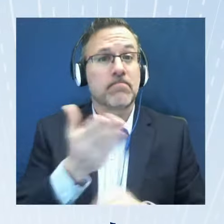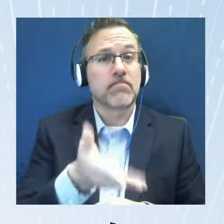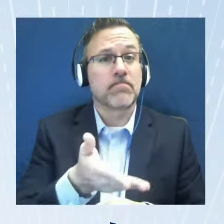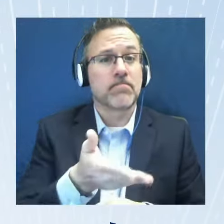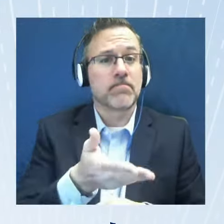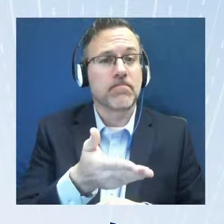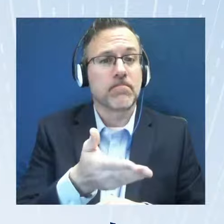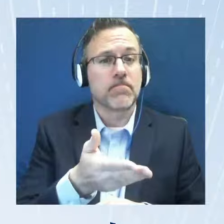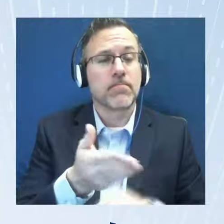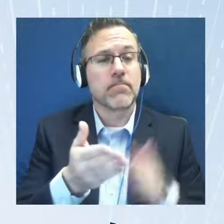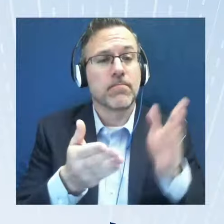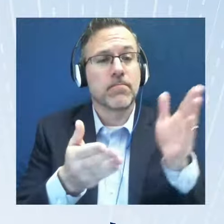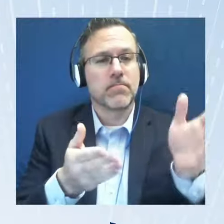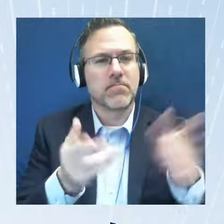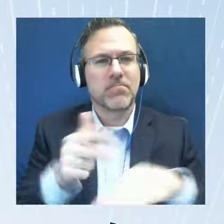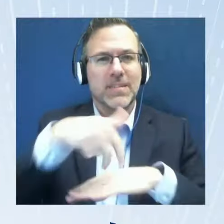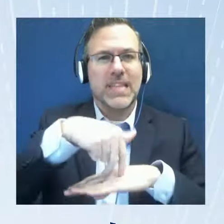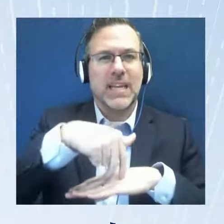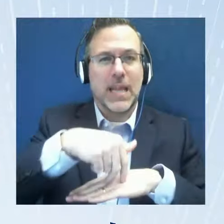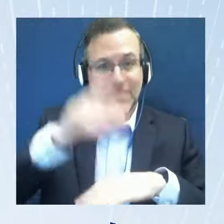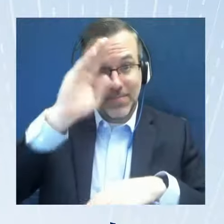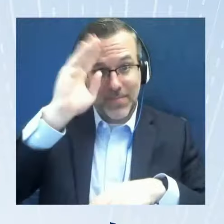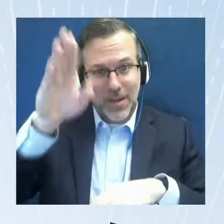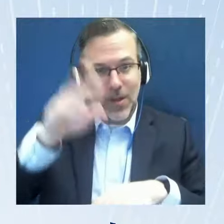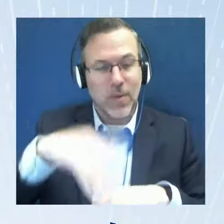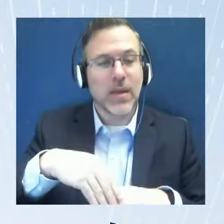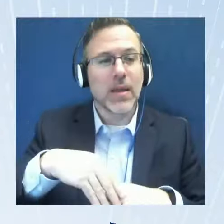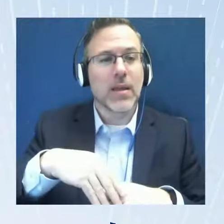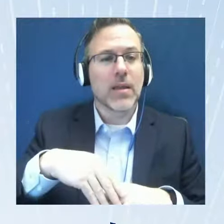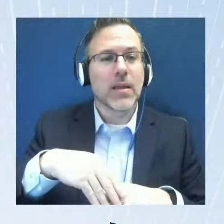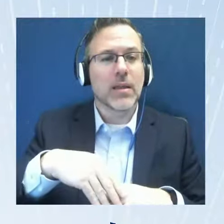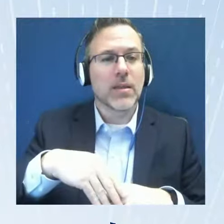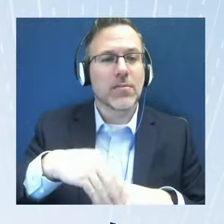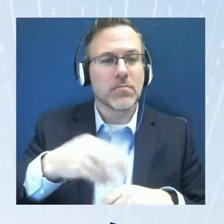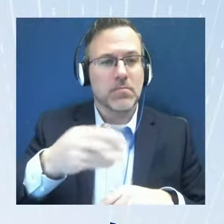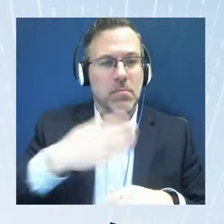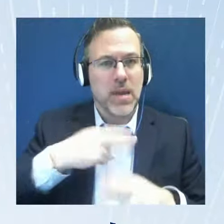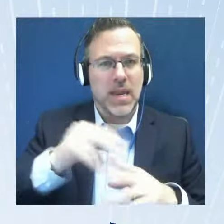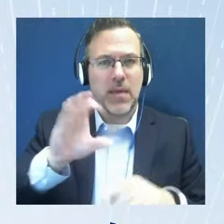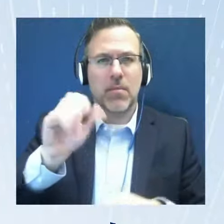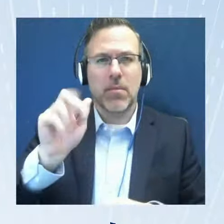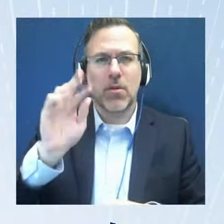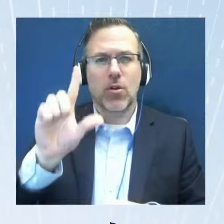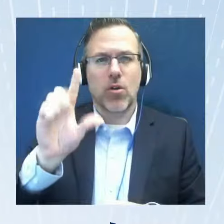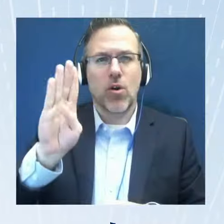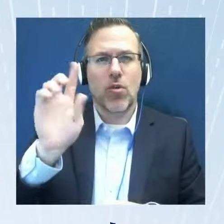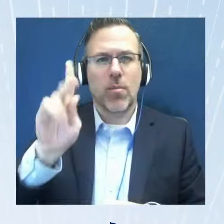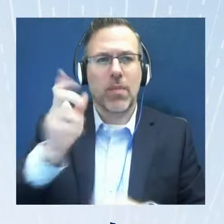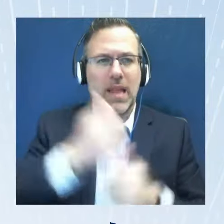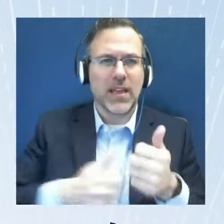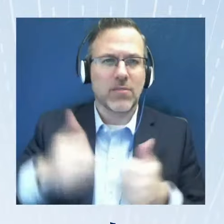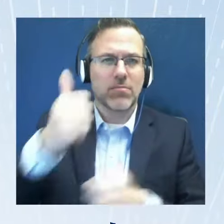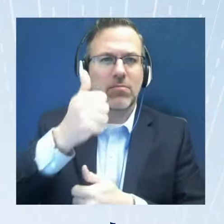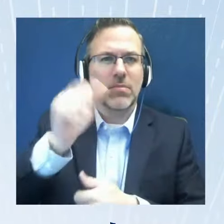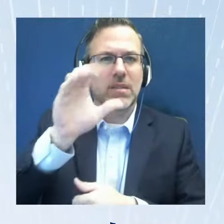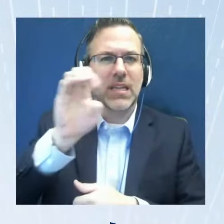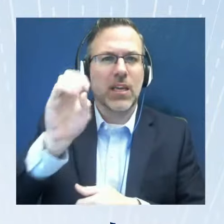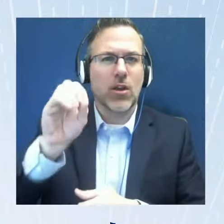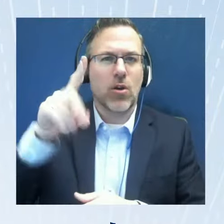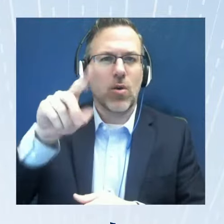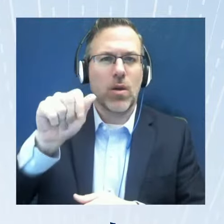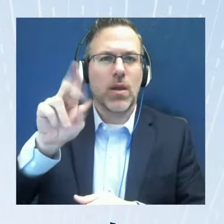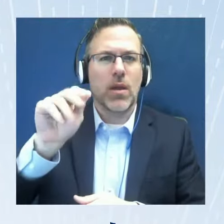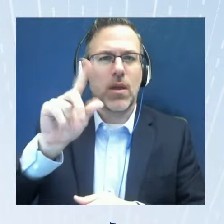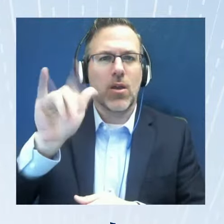Mr. Secretary, I'm going to stand up, sorry. Mr. Secretary, Senator Duckworth, my name is Carl Blake. I'm the Chief Executive Officer of Paralyzed Veterans of